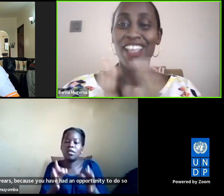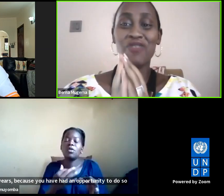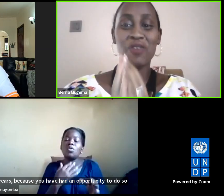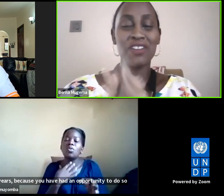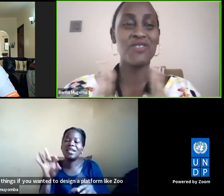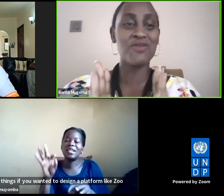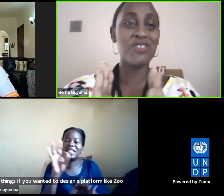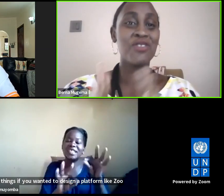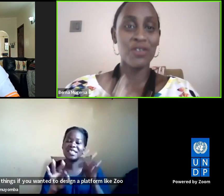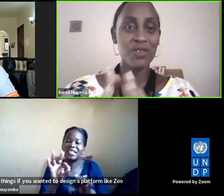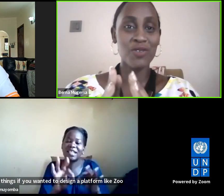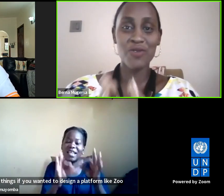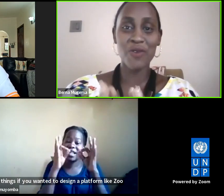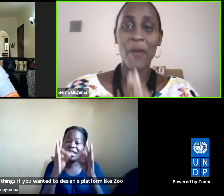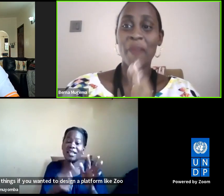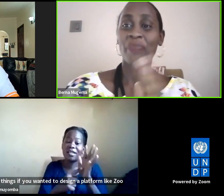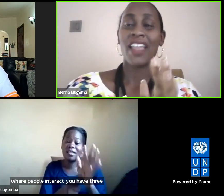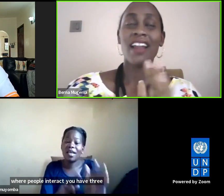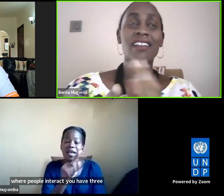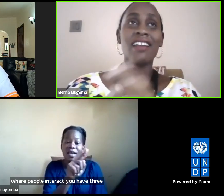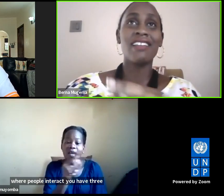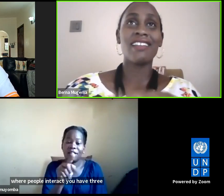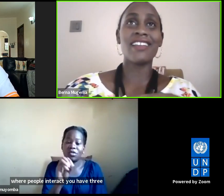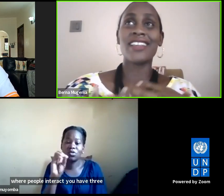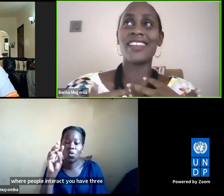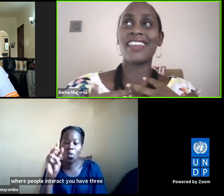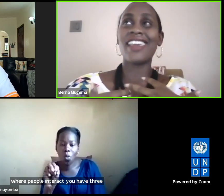free. If you wanted to, you know, to do